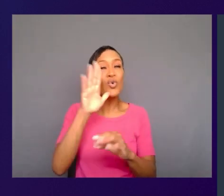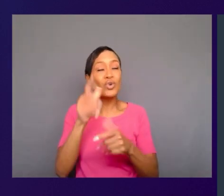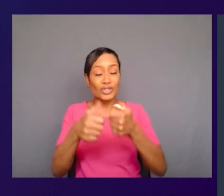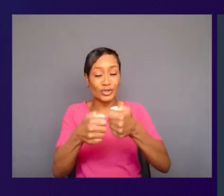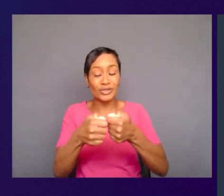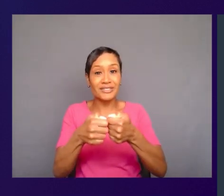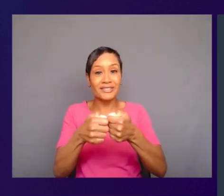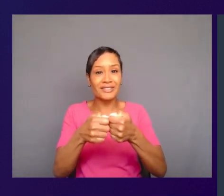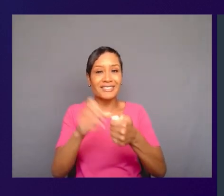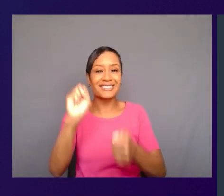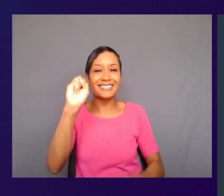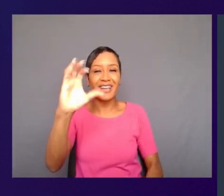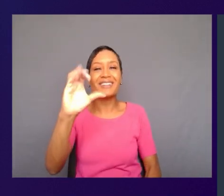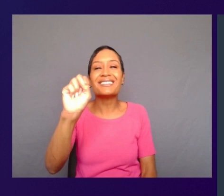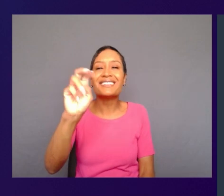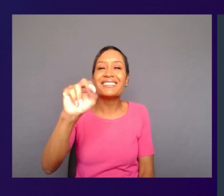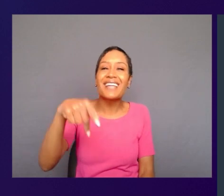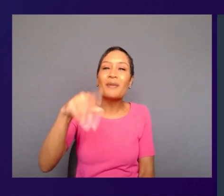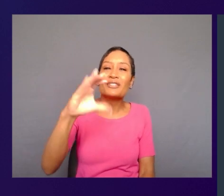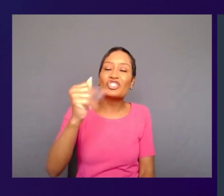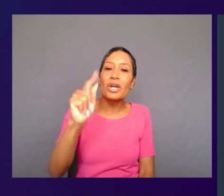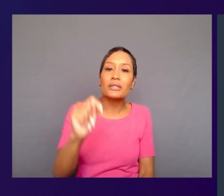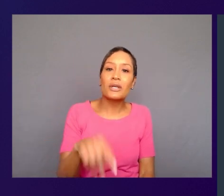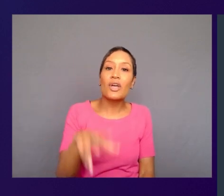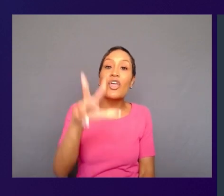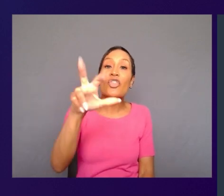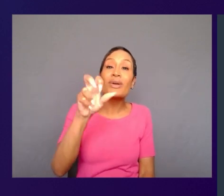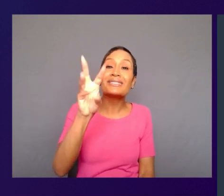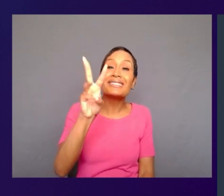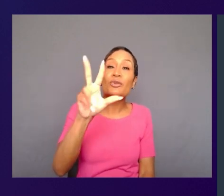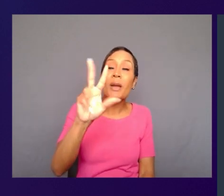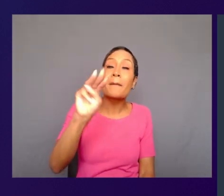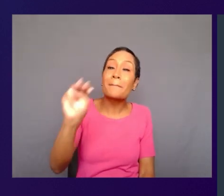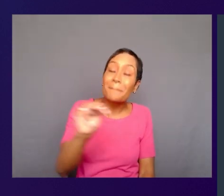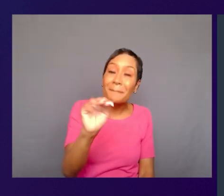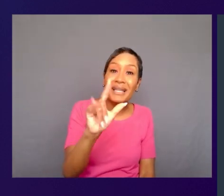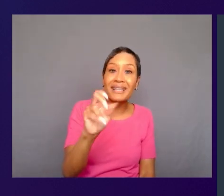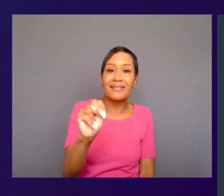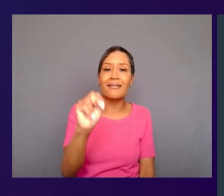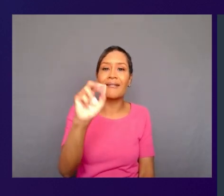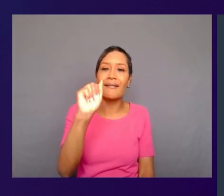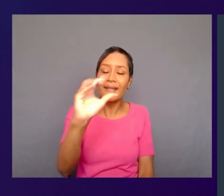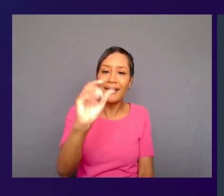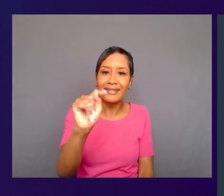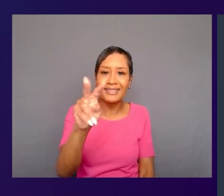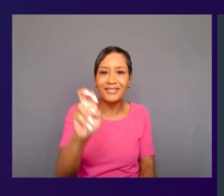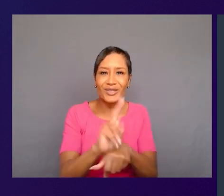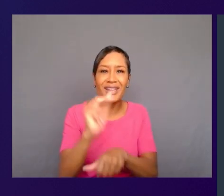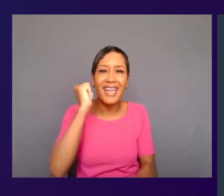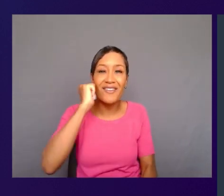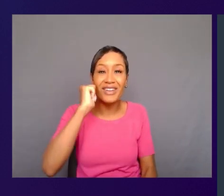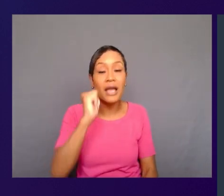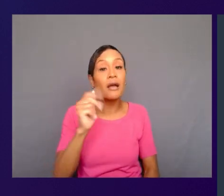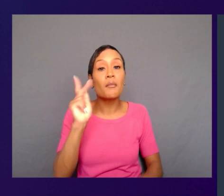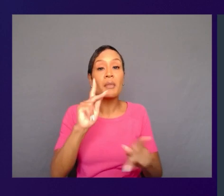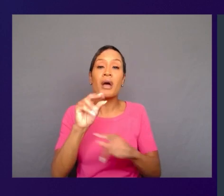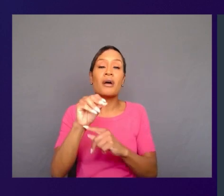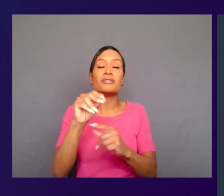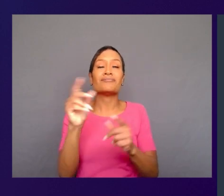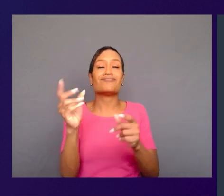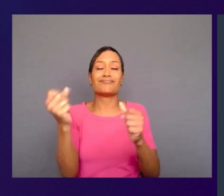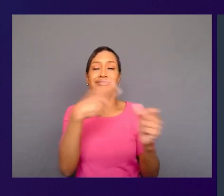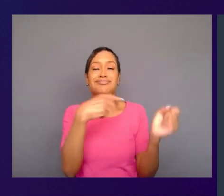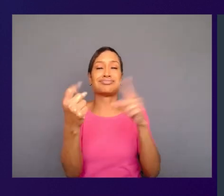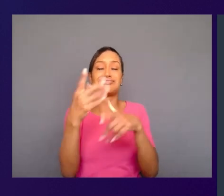about Snapchat. It has a whopping 363 million active users. Every day, people are sharing and